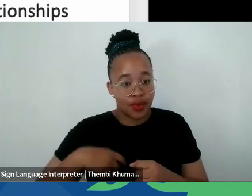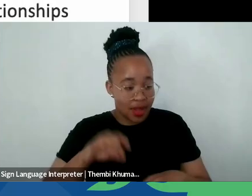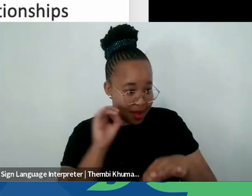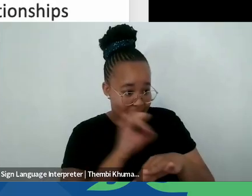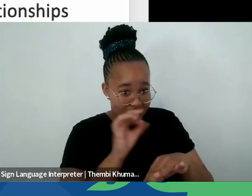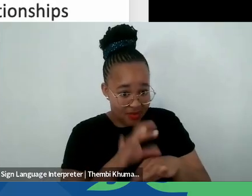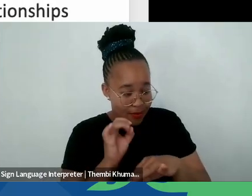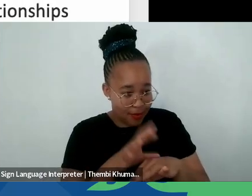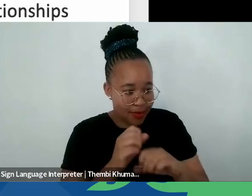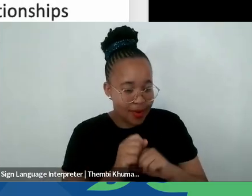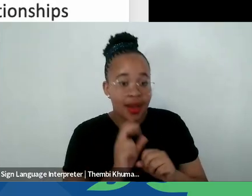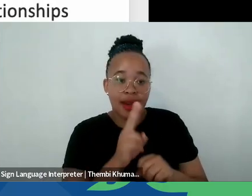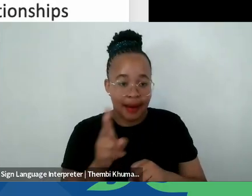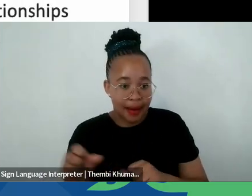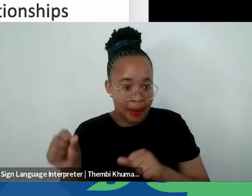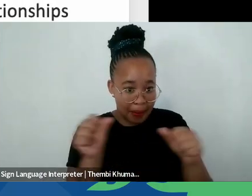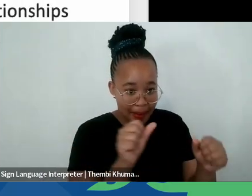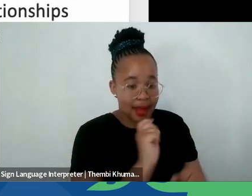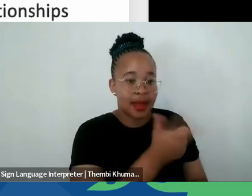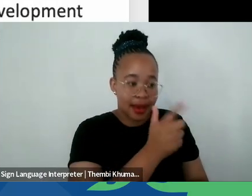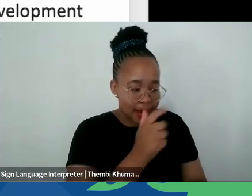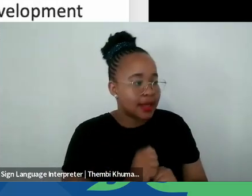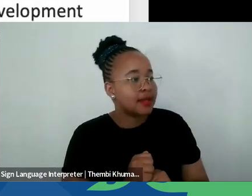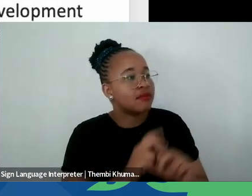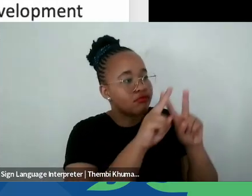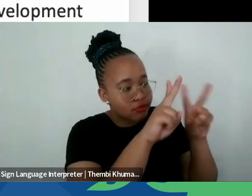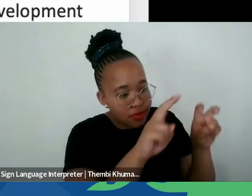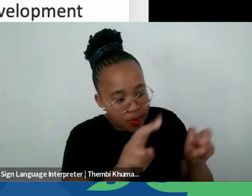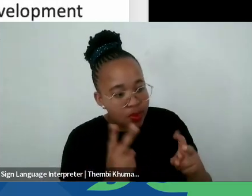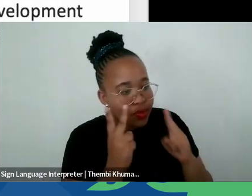support. If we can move to the next slide.